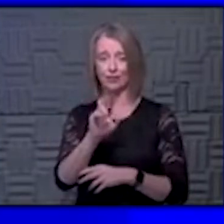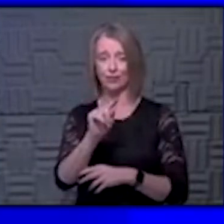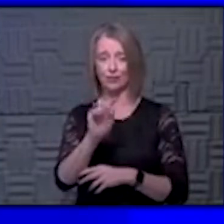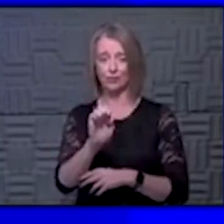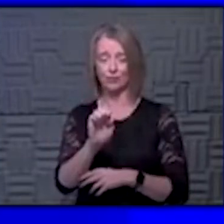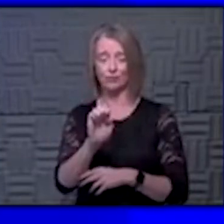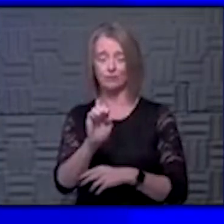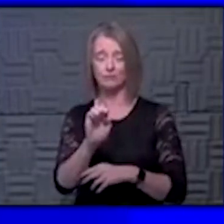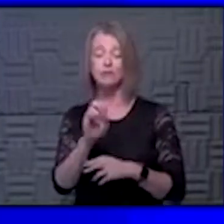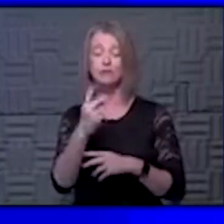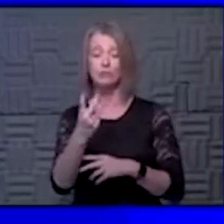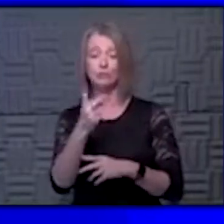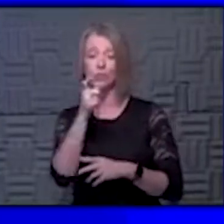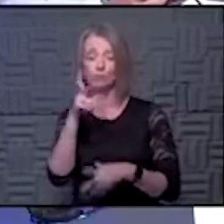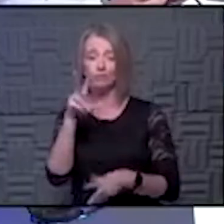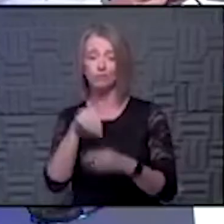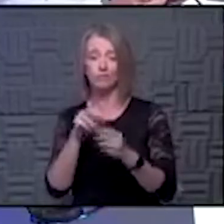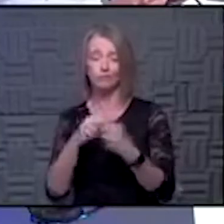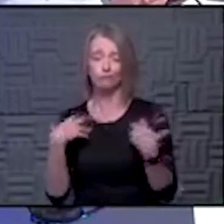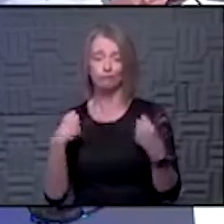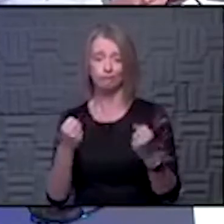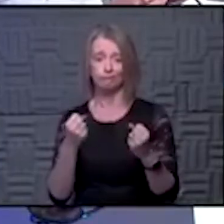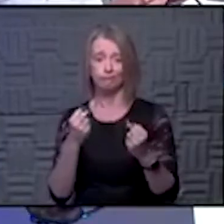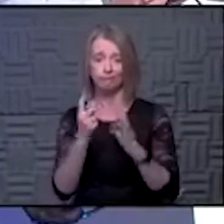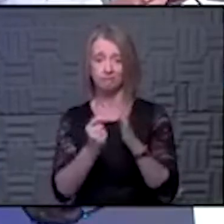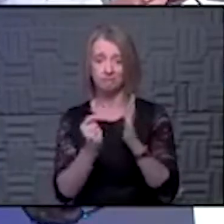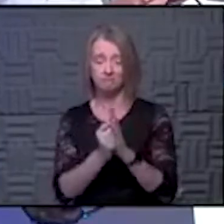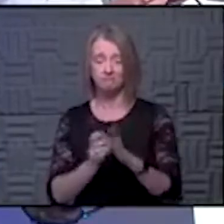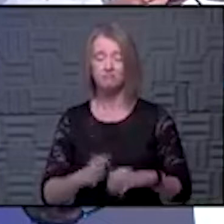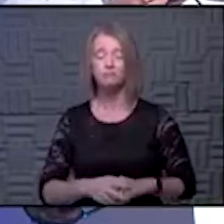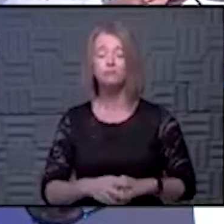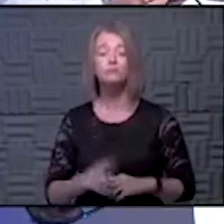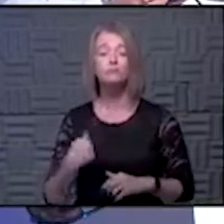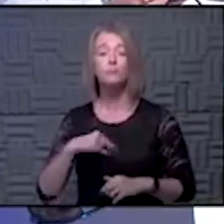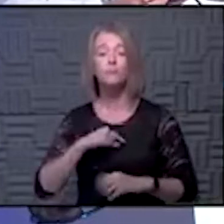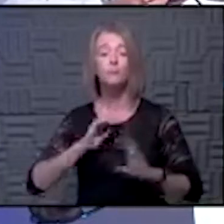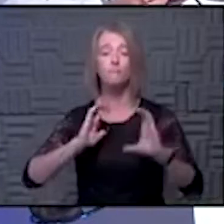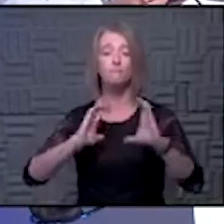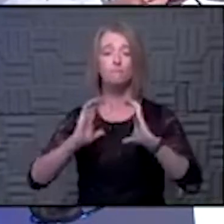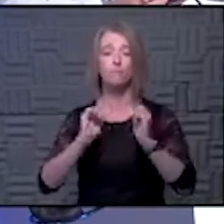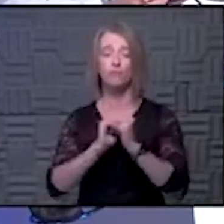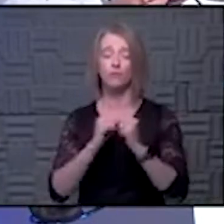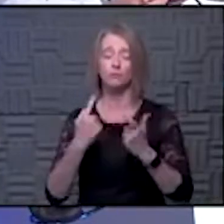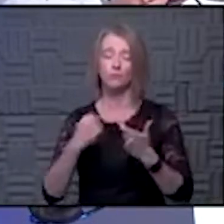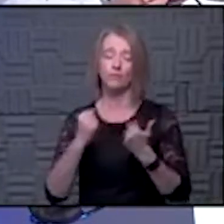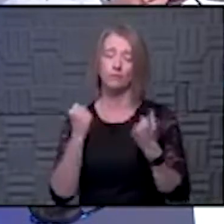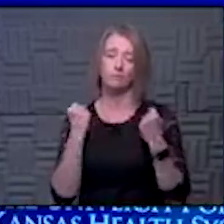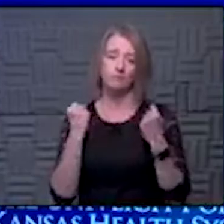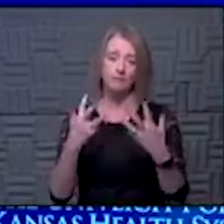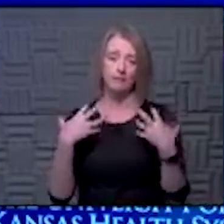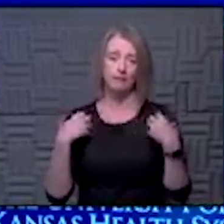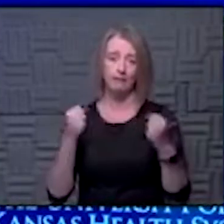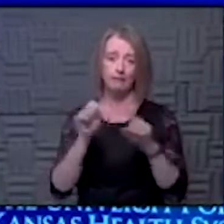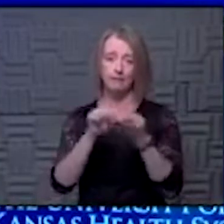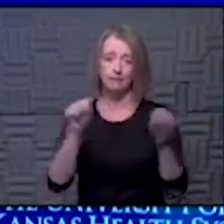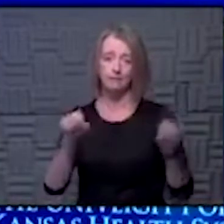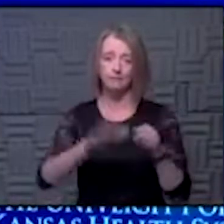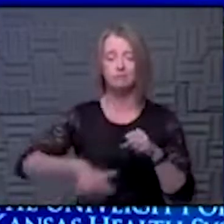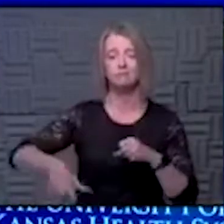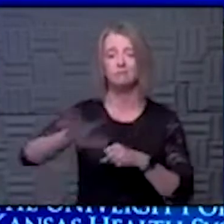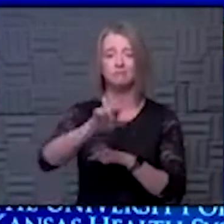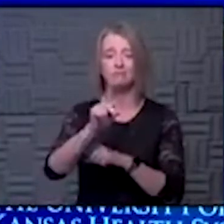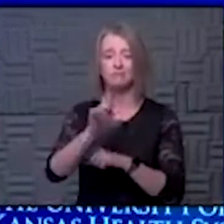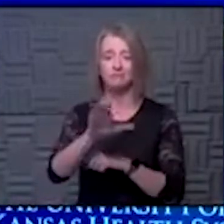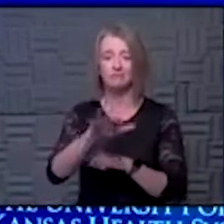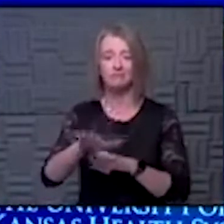in that recovery phase as well. So. And just to say, we've been in communication with a number of health systems across the metropolitan area